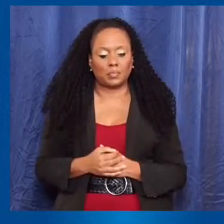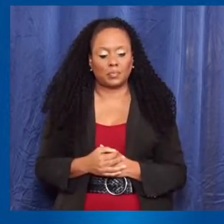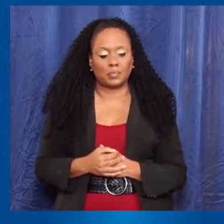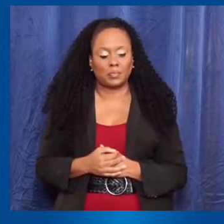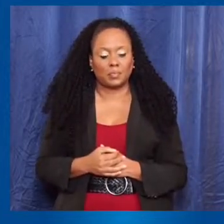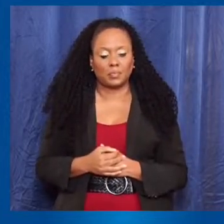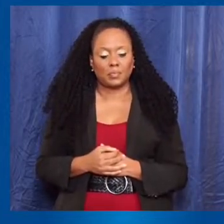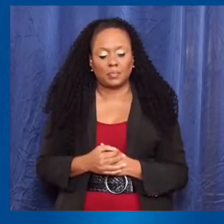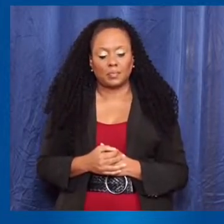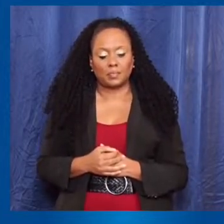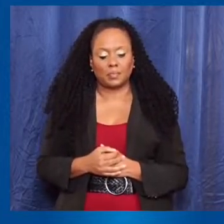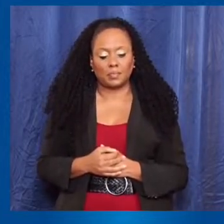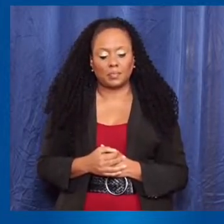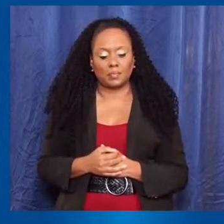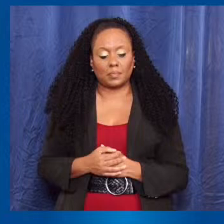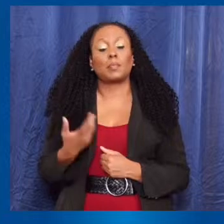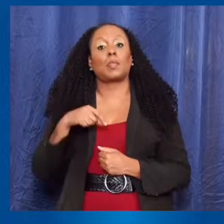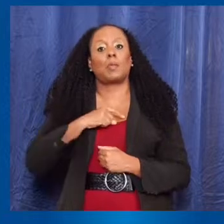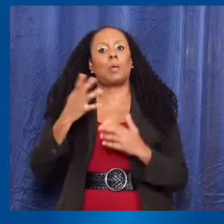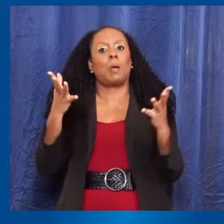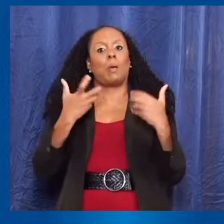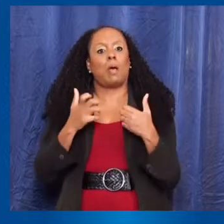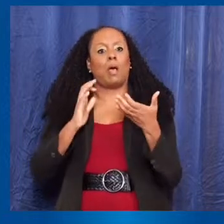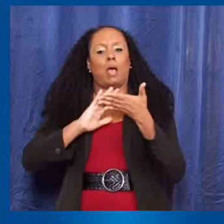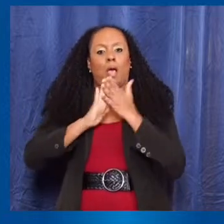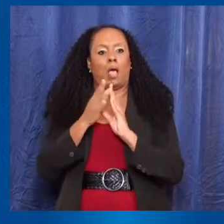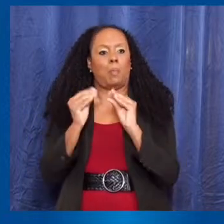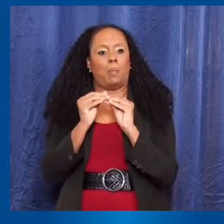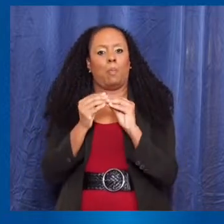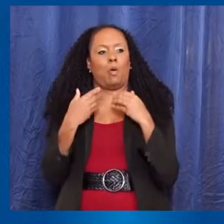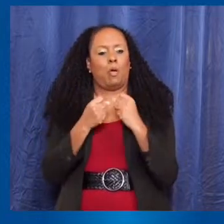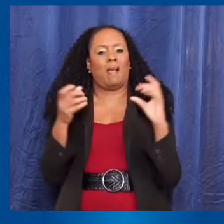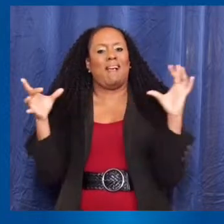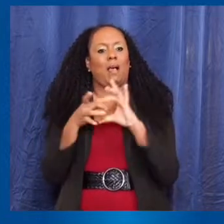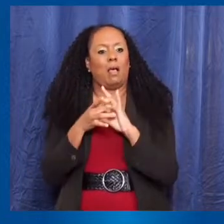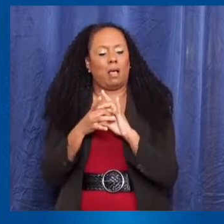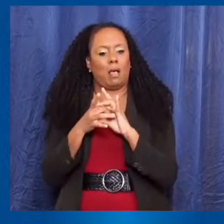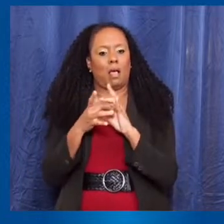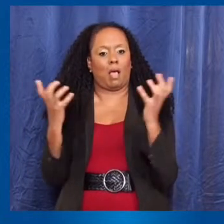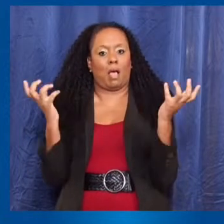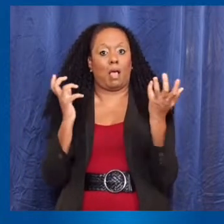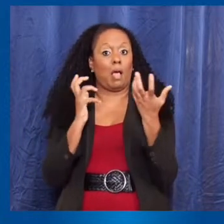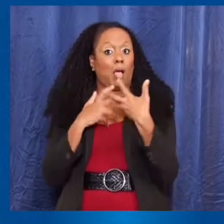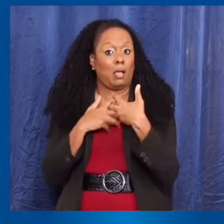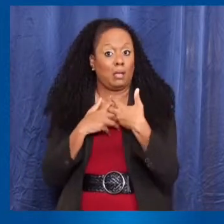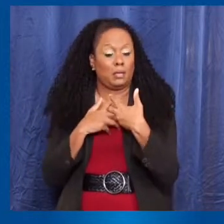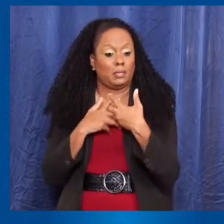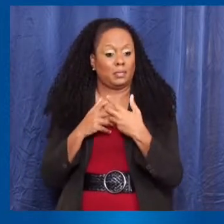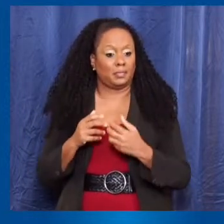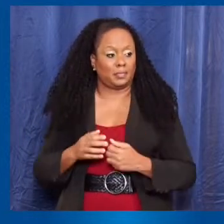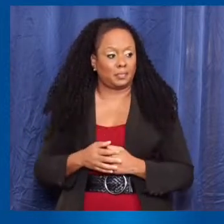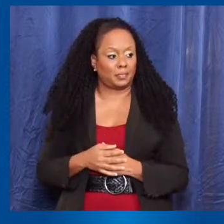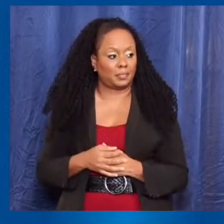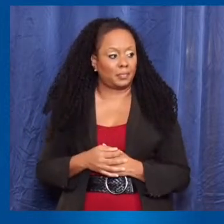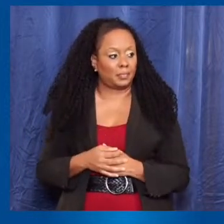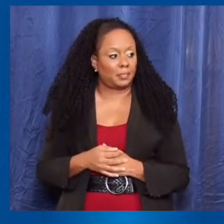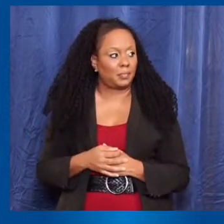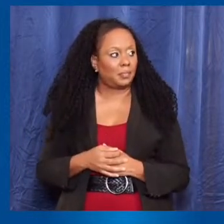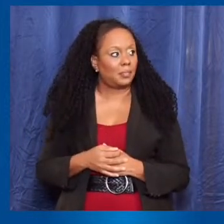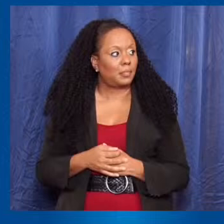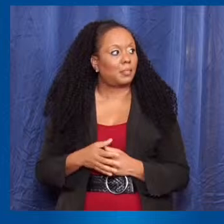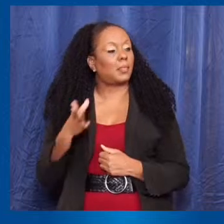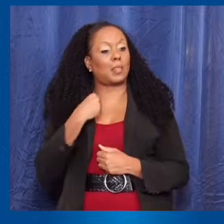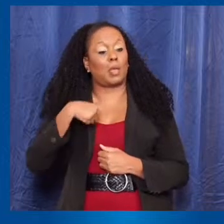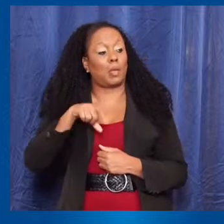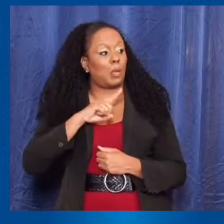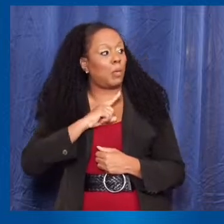Energy Transition Partnership. Under President Macron's impulse and in close